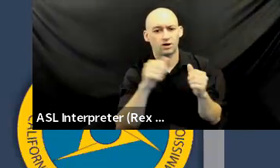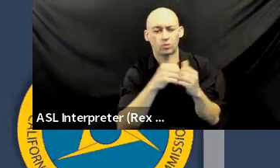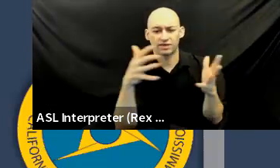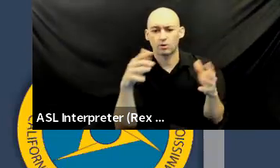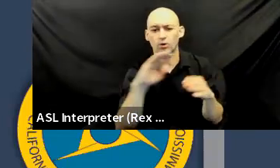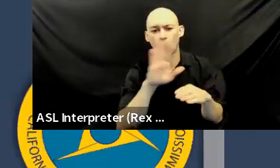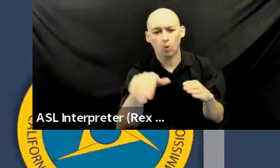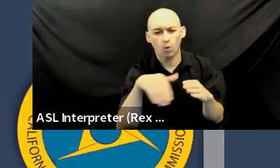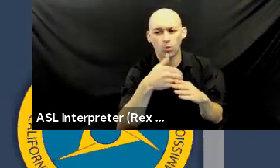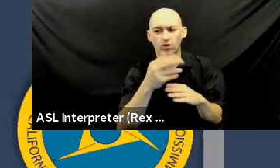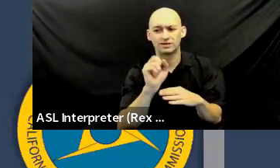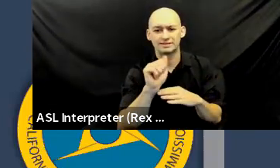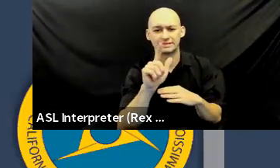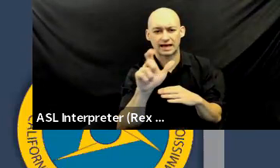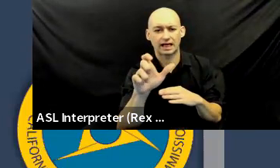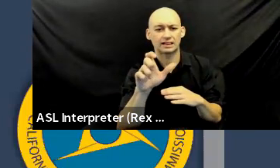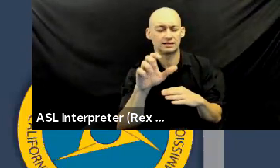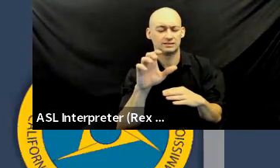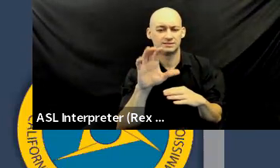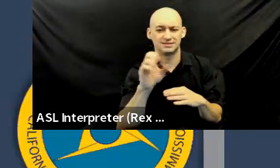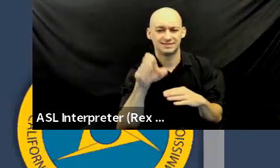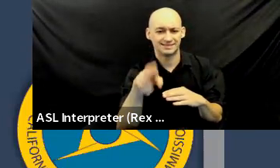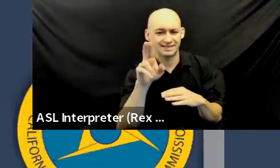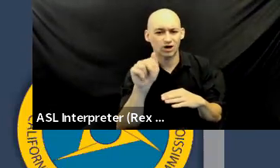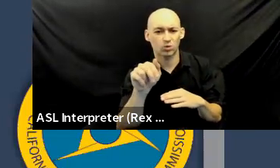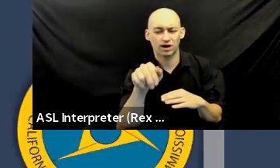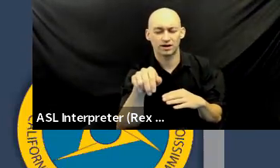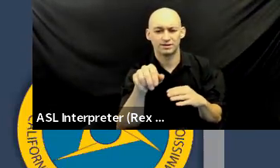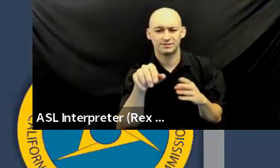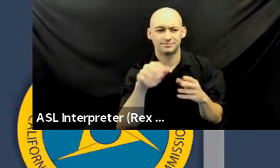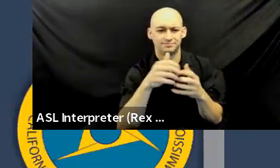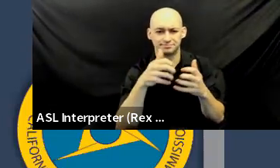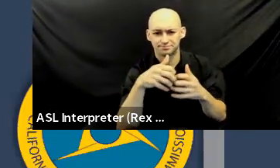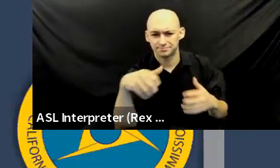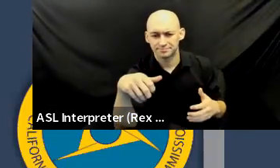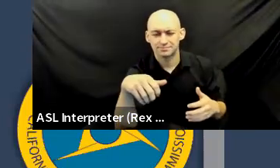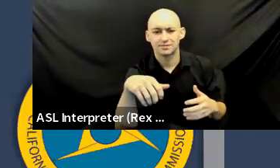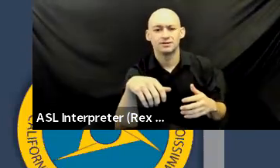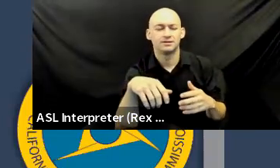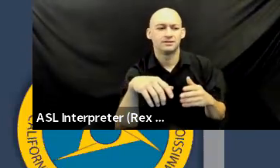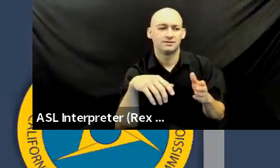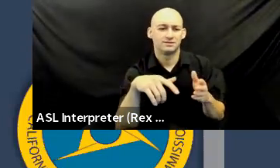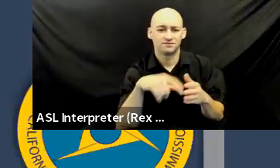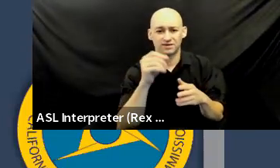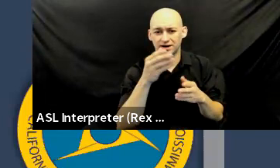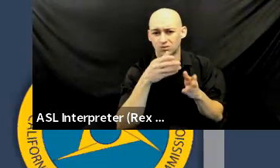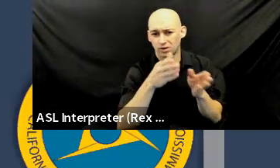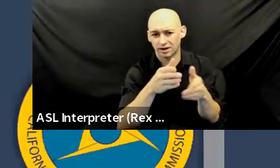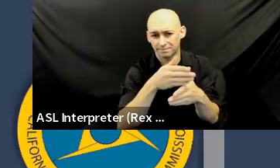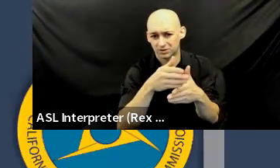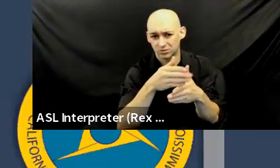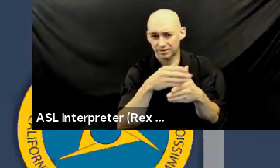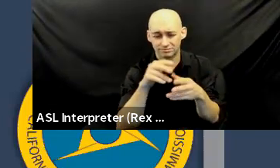CEQA exemption. And if there is a middle ground to thread between the two, that should be looked at